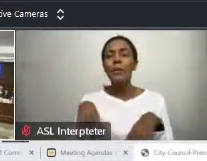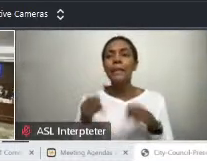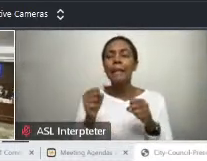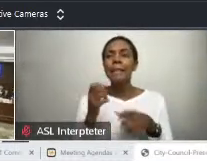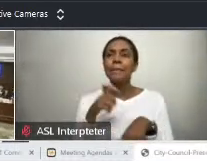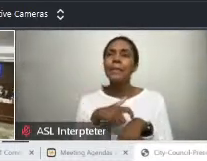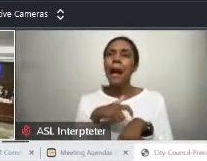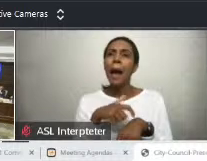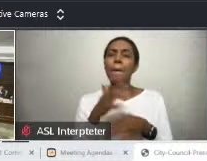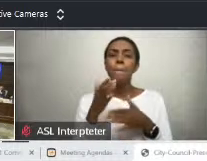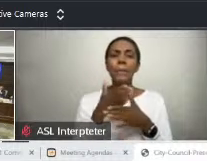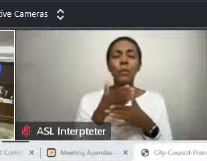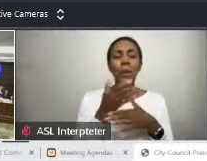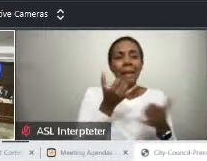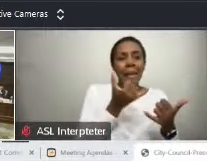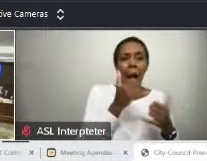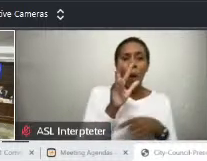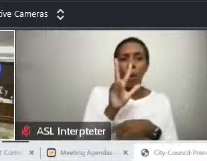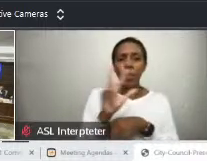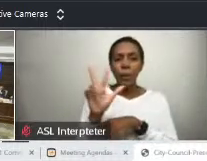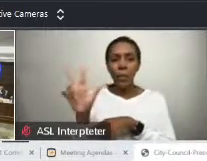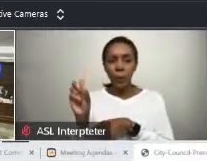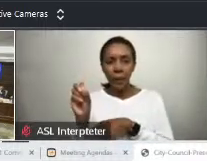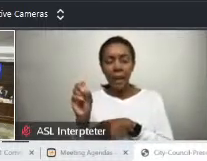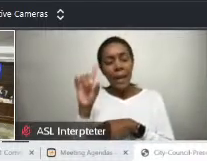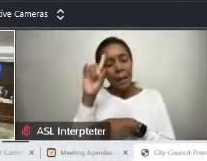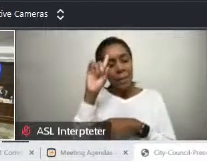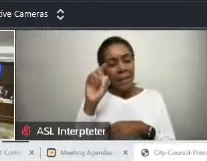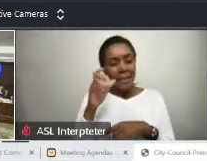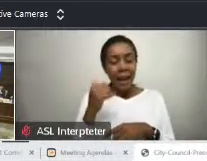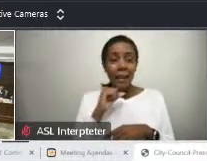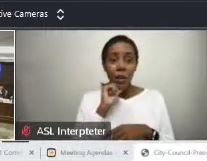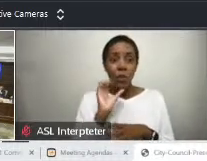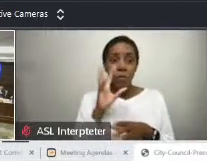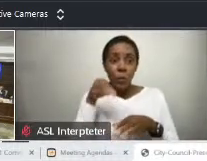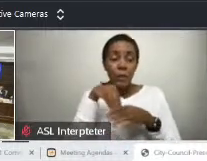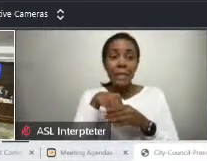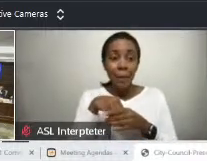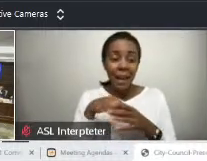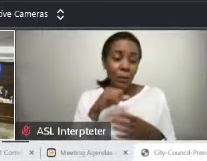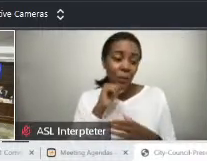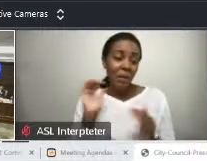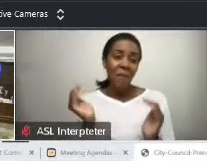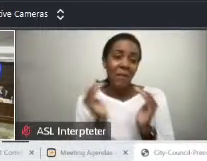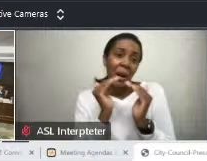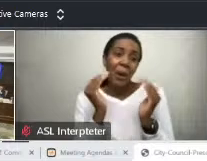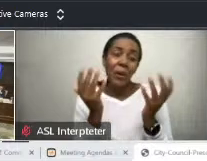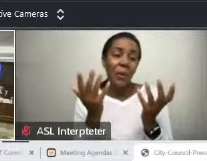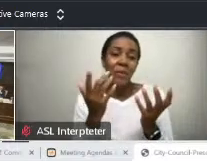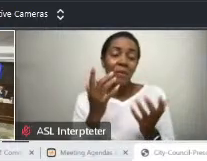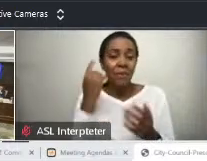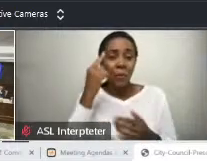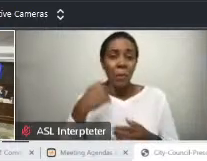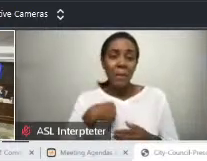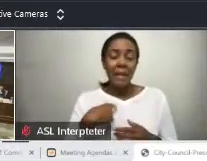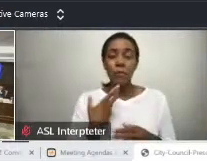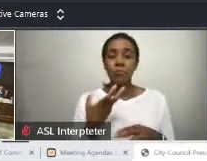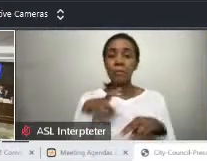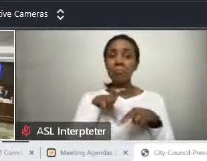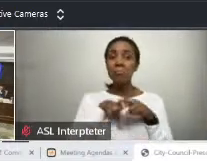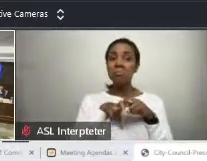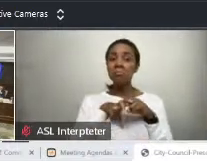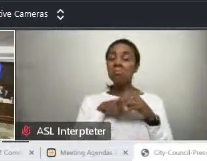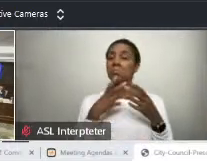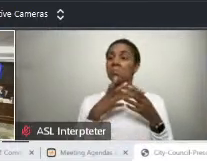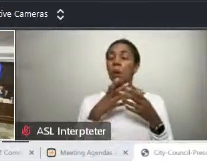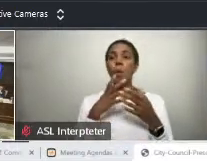3:30, because the other thing I don't want to do is I didn't participate, so I may be partially unfair for me to say from this seat, you know,